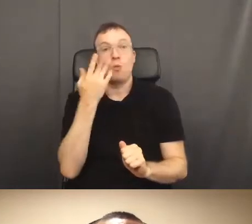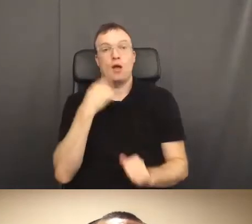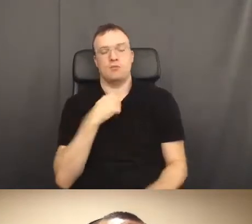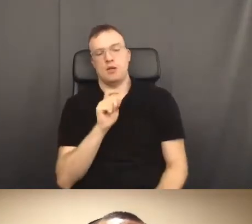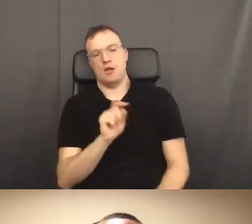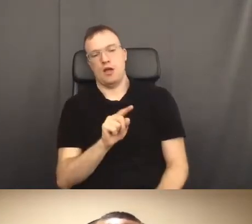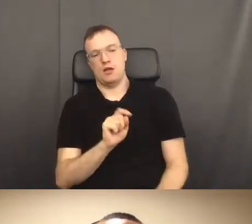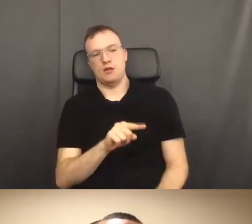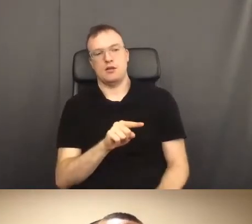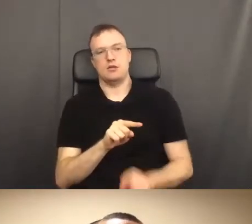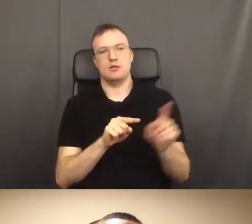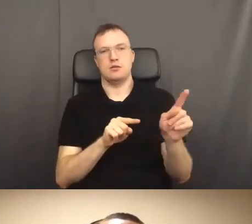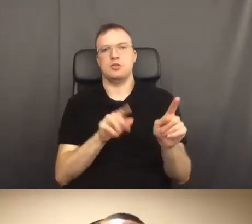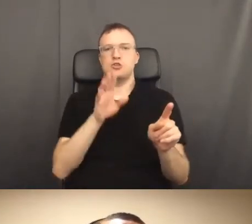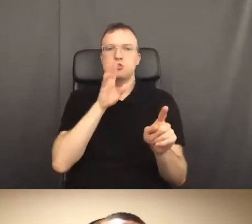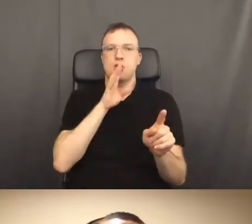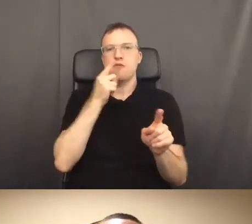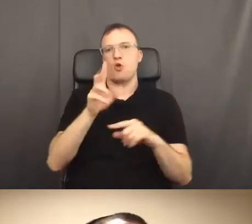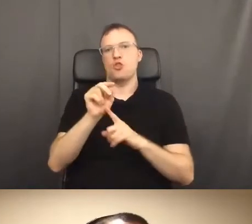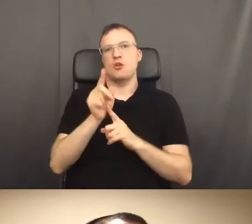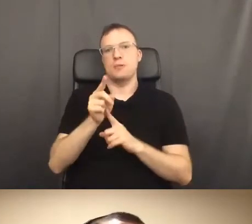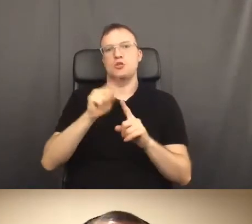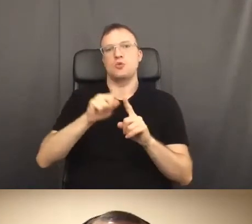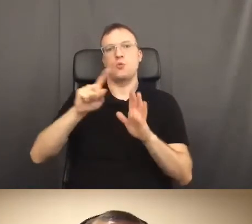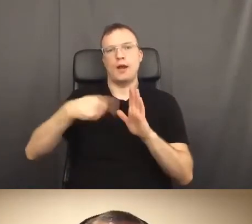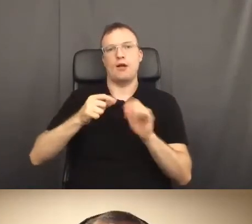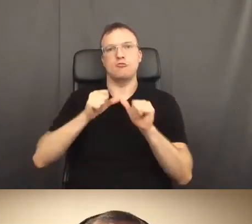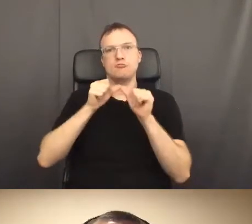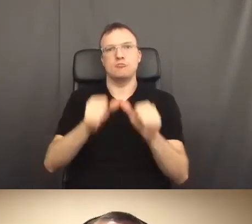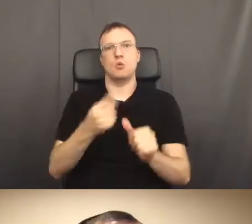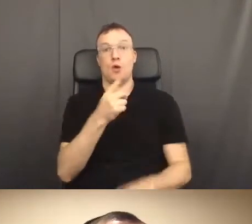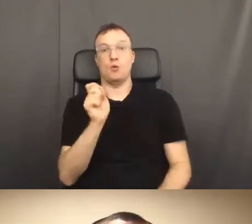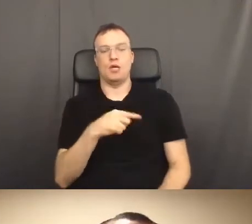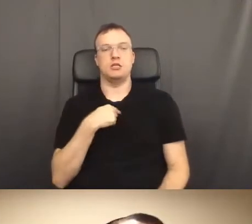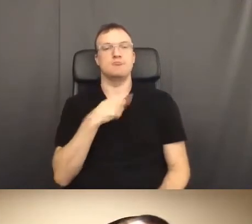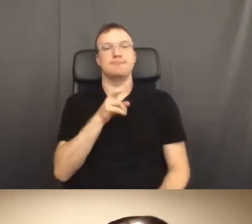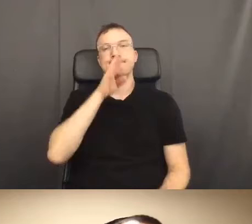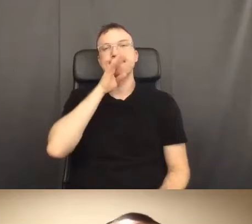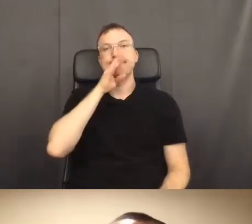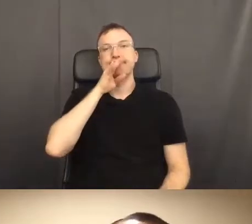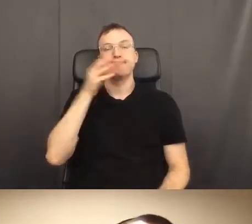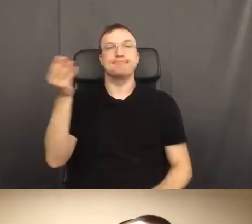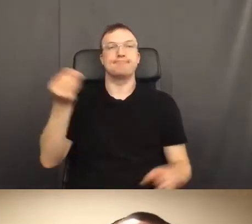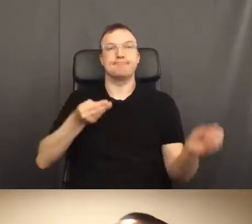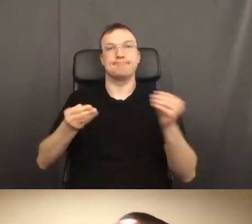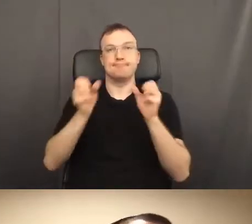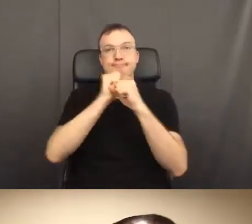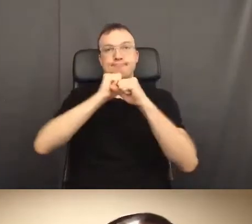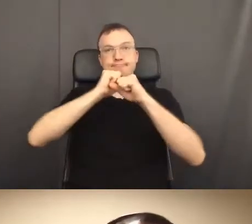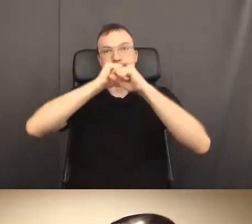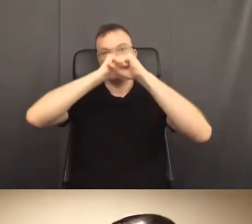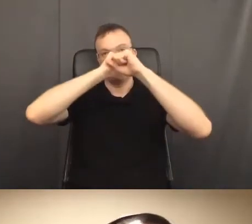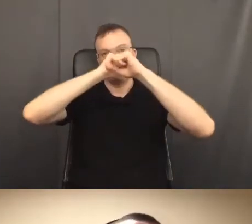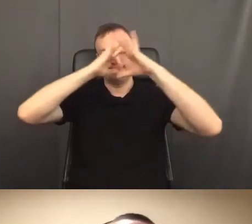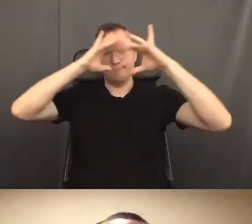and he can talk for 30 minutes to 1 hour with just one question. He can just bring everything together, go all over